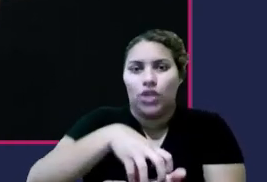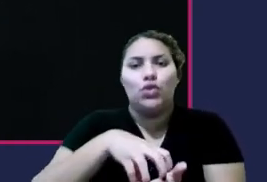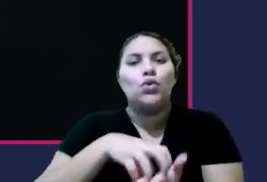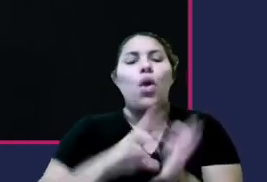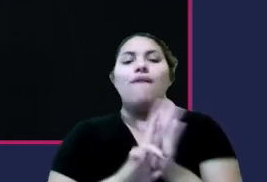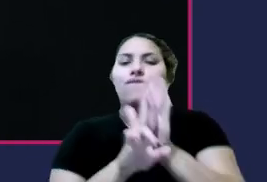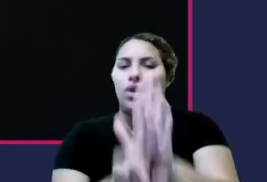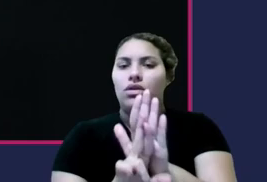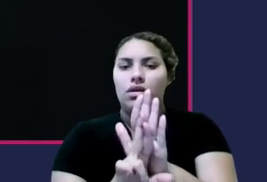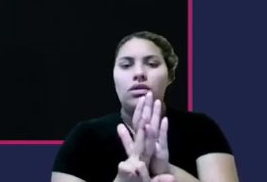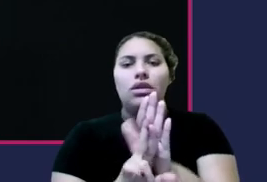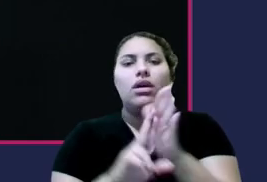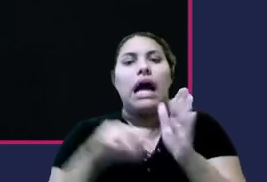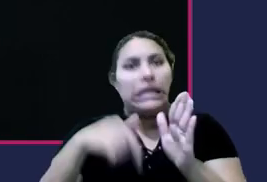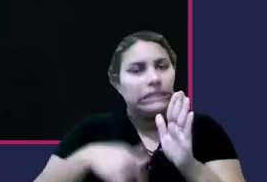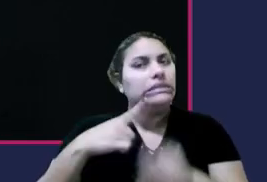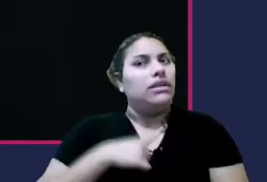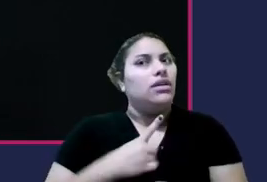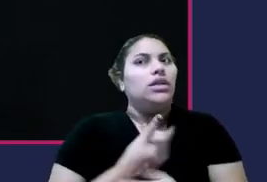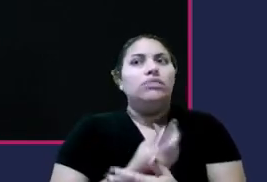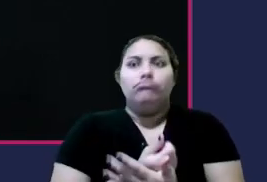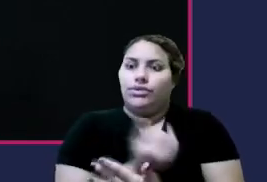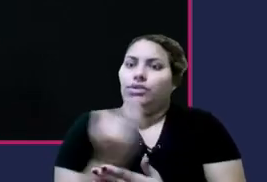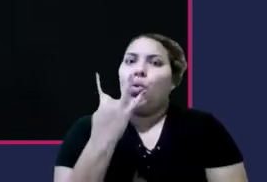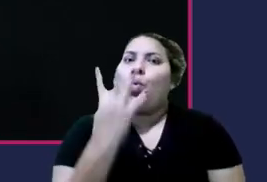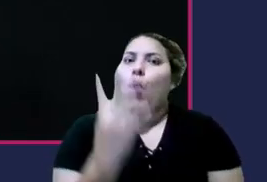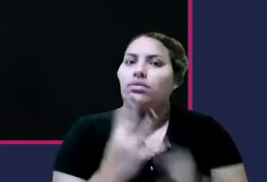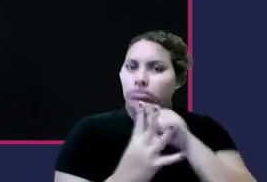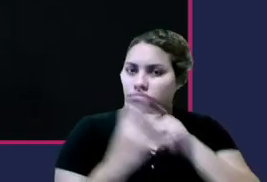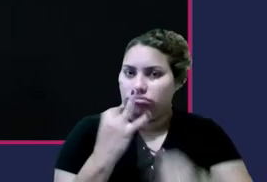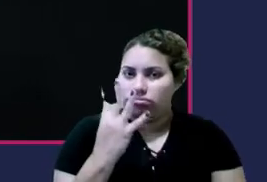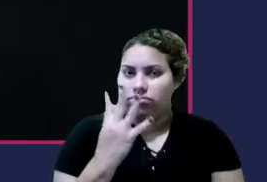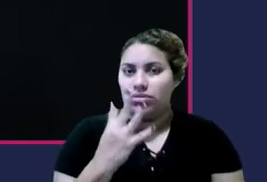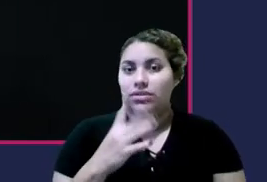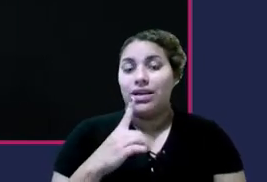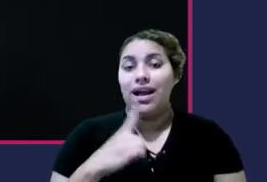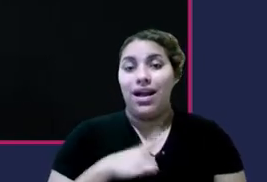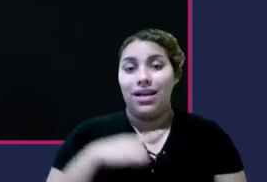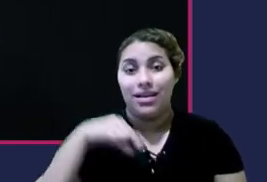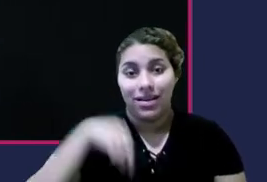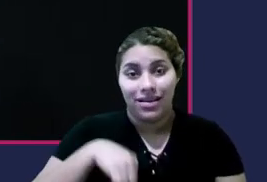to go, but unfortunately, some states don't have that.